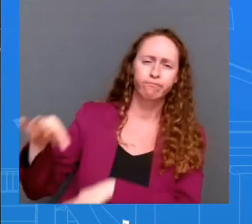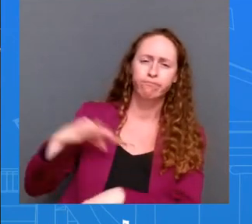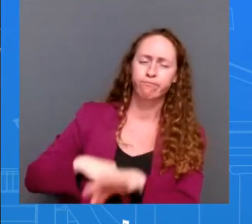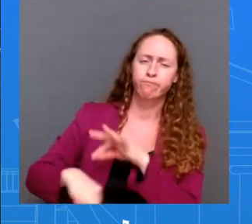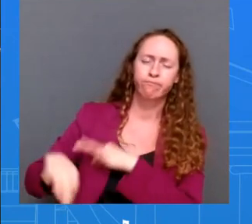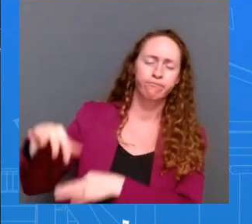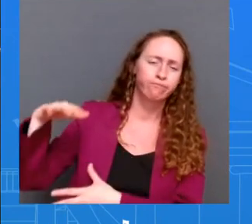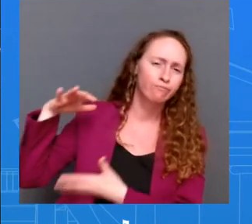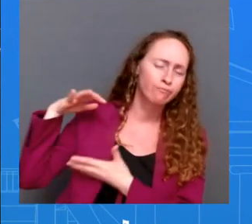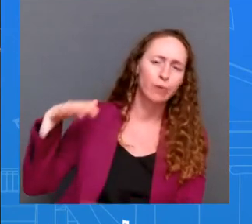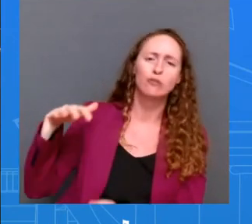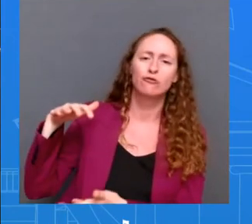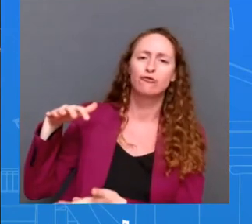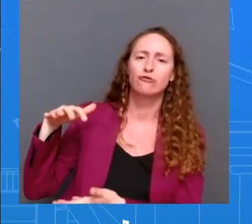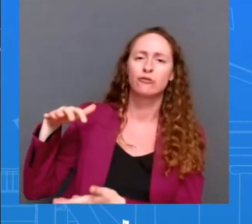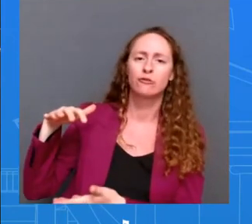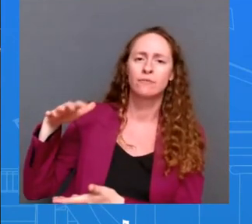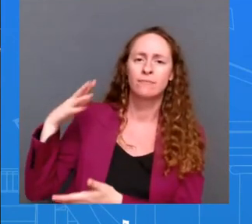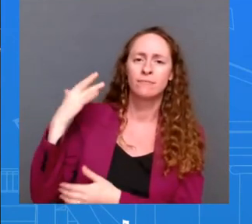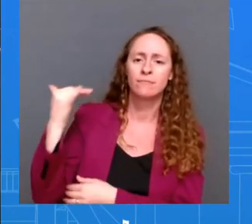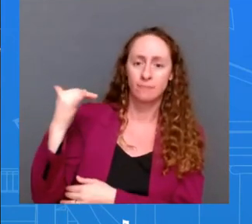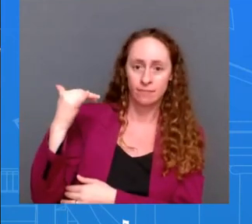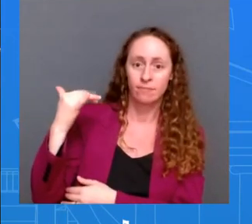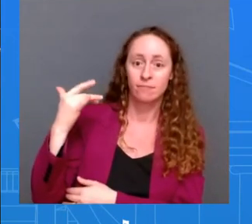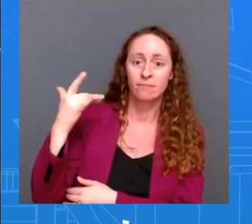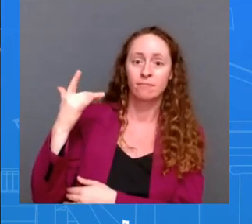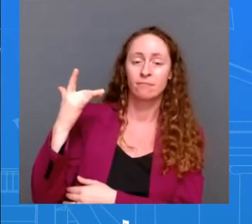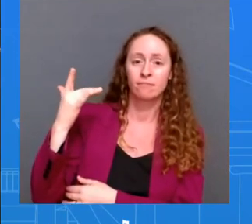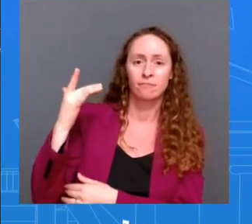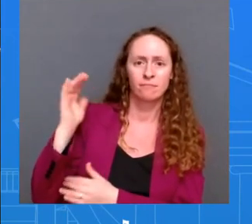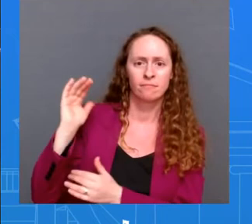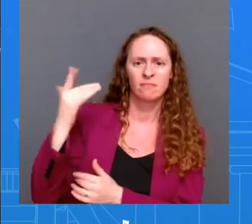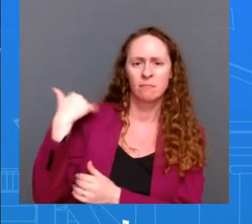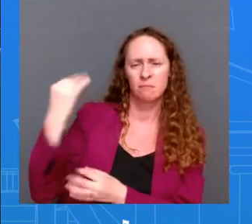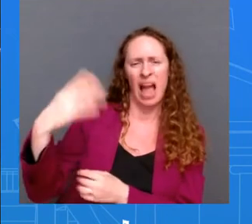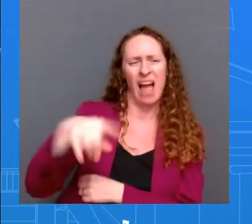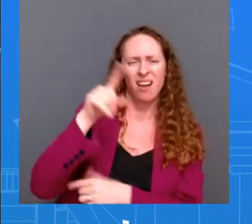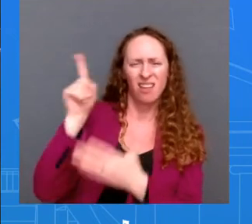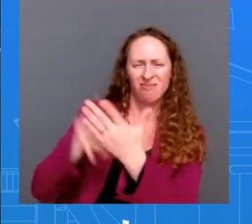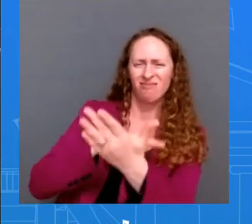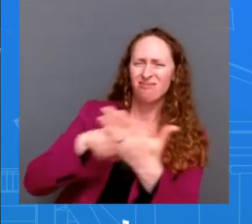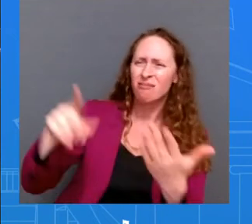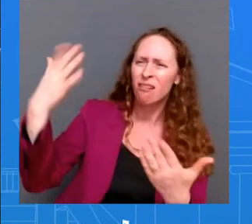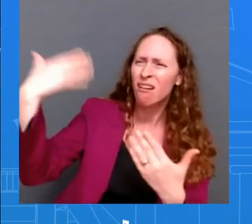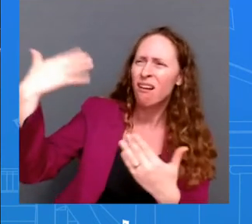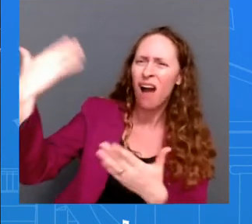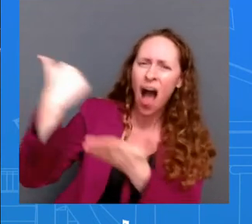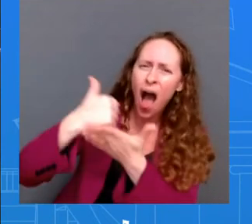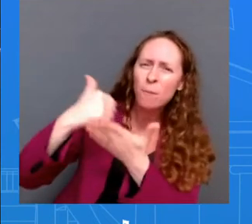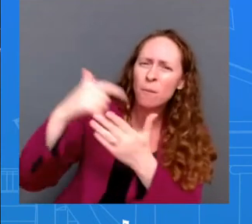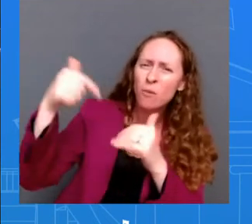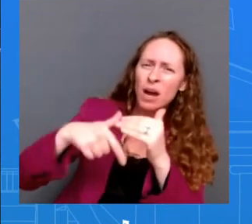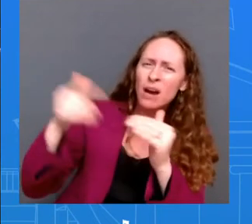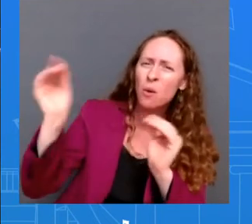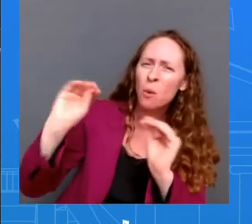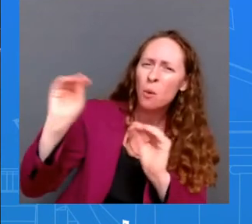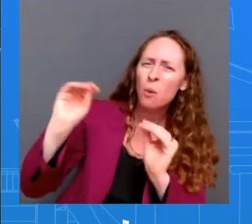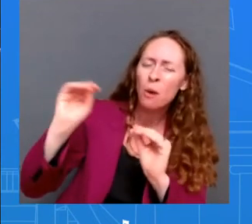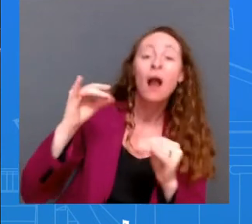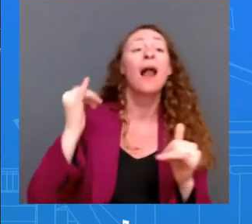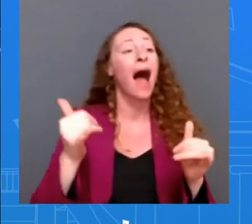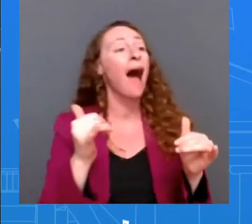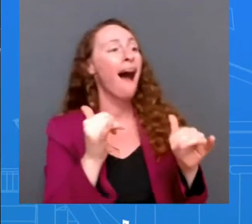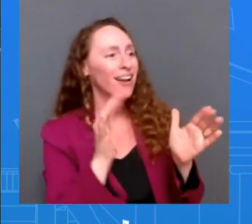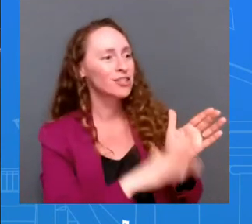administration since gas prices started falling. And just wondering if that is still an issue for the Biden administration. Are you